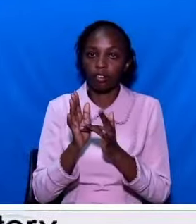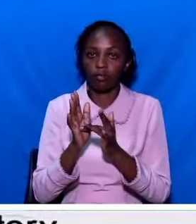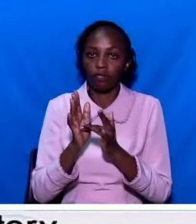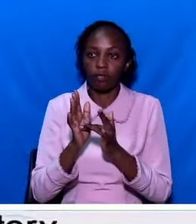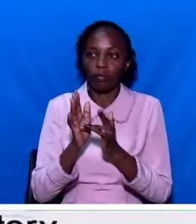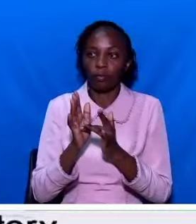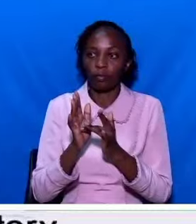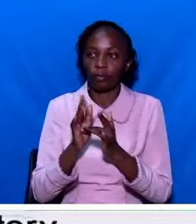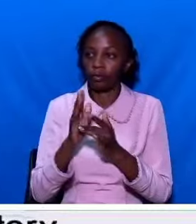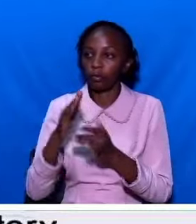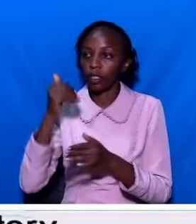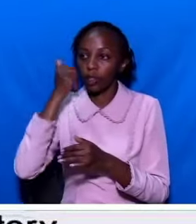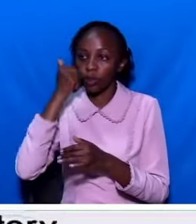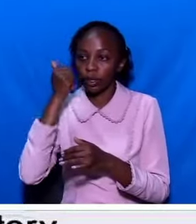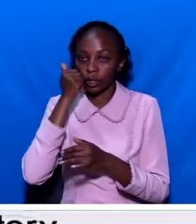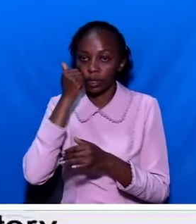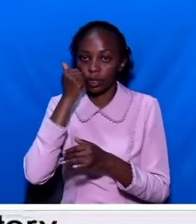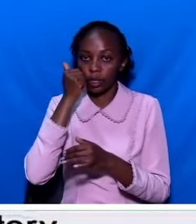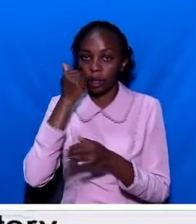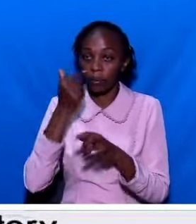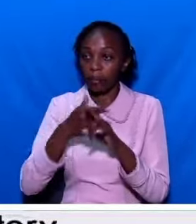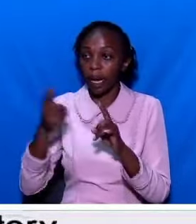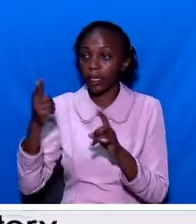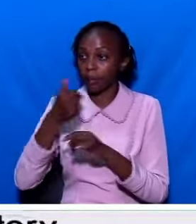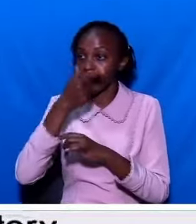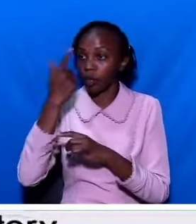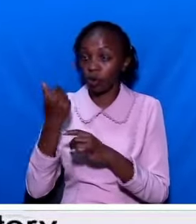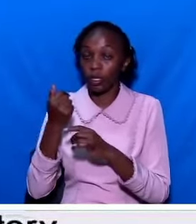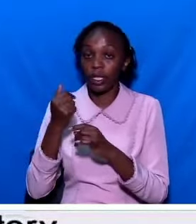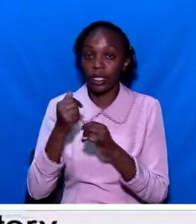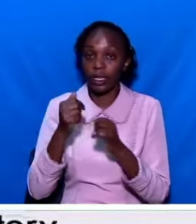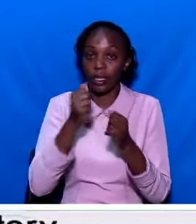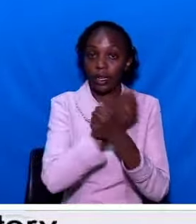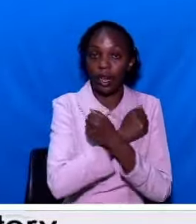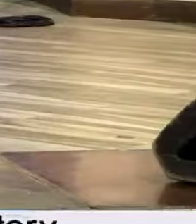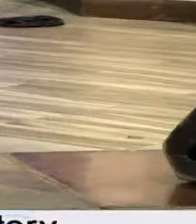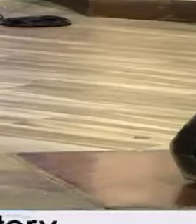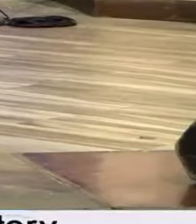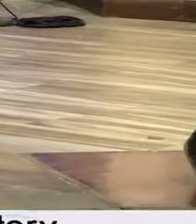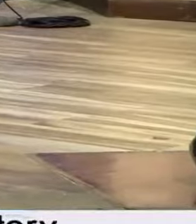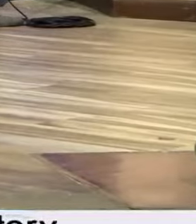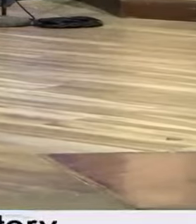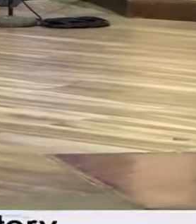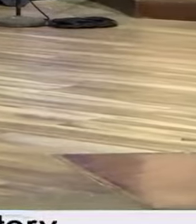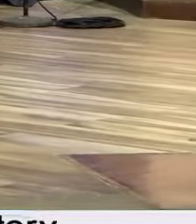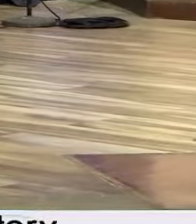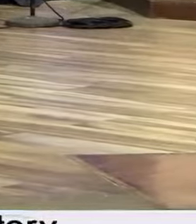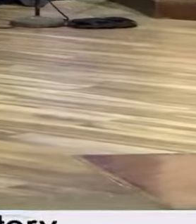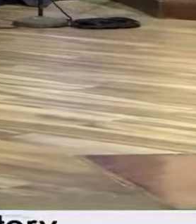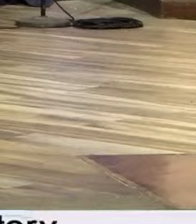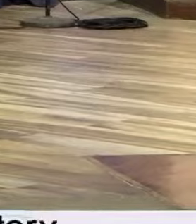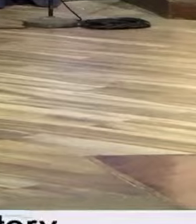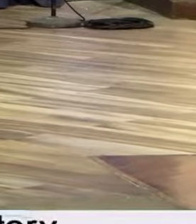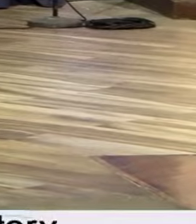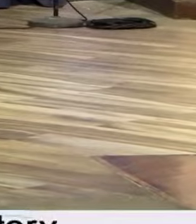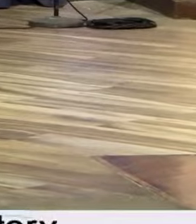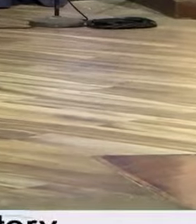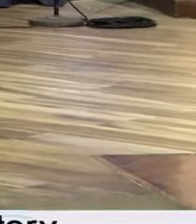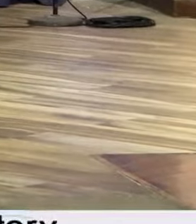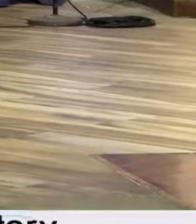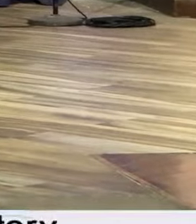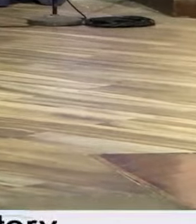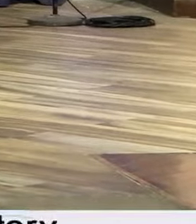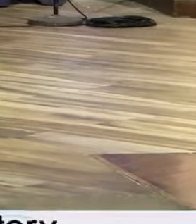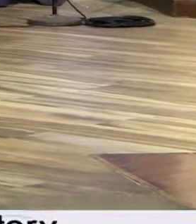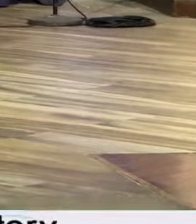He got sick, but because he still loved Jesus and he's a friend of Jesus, Scripture declares that Jesus